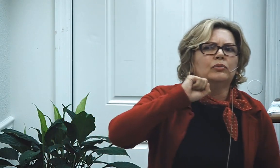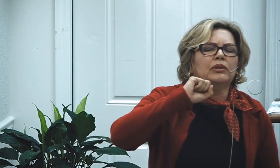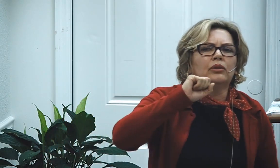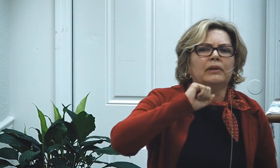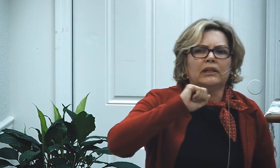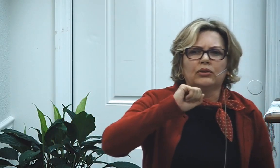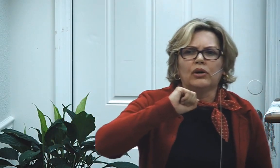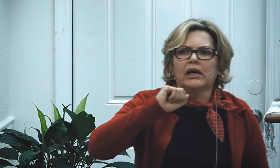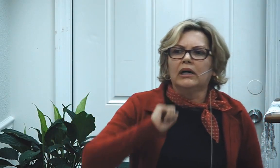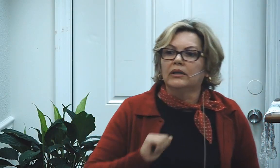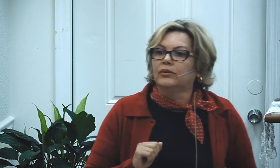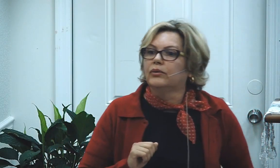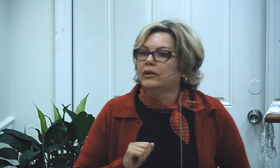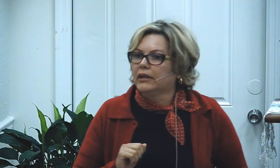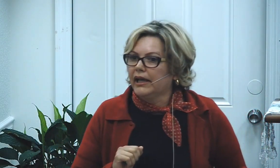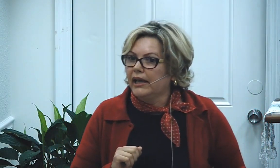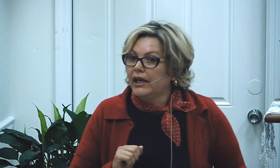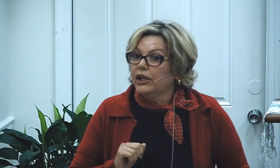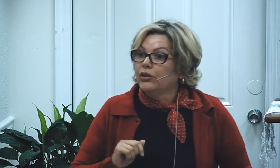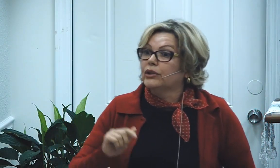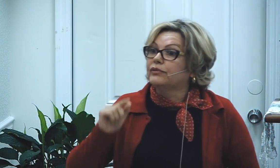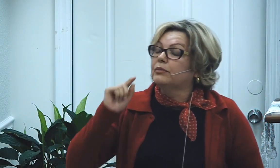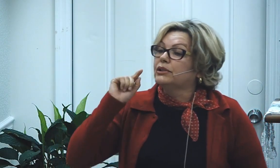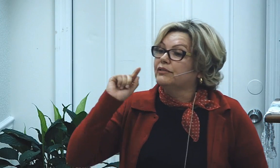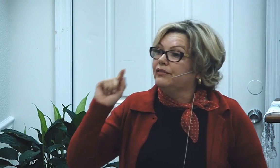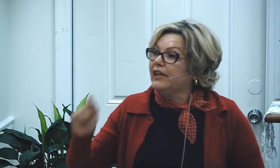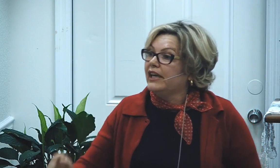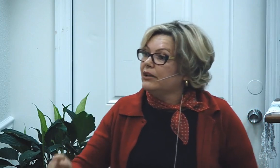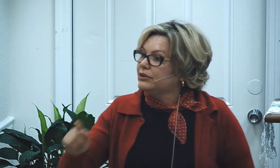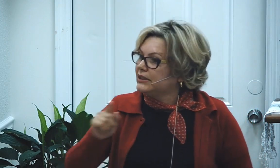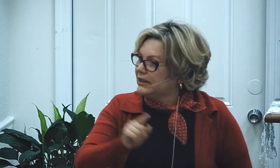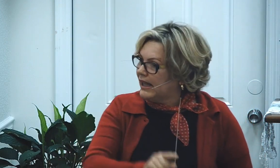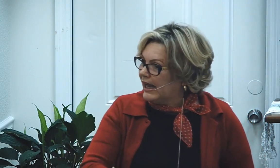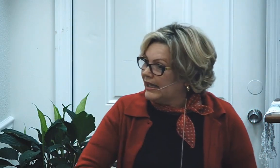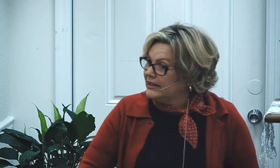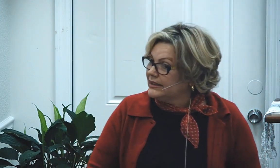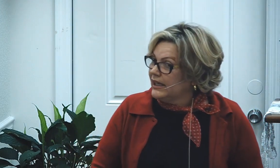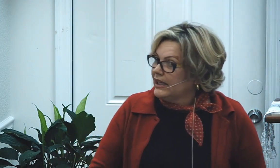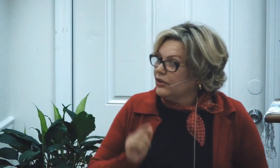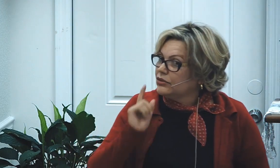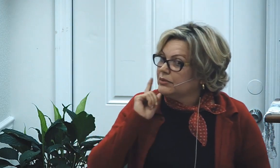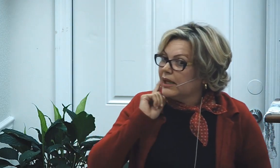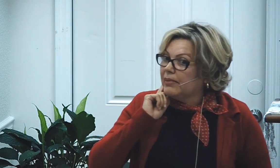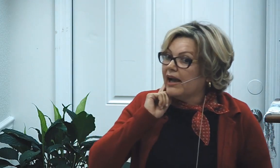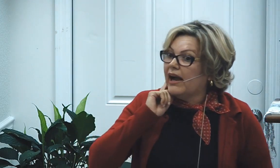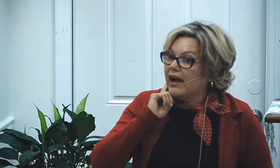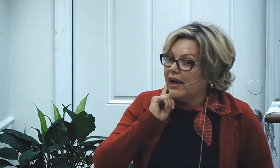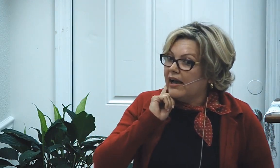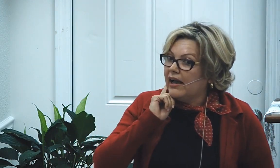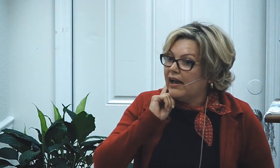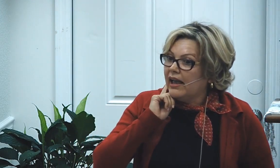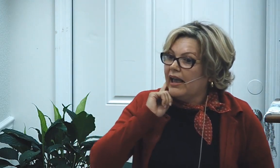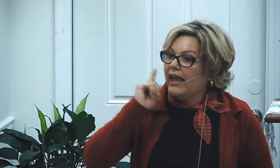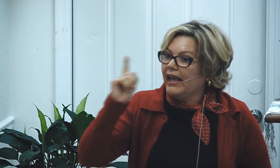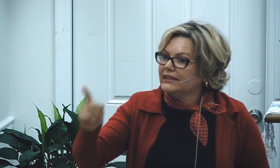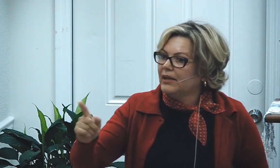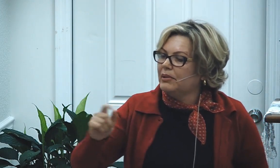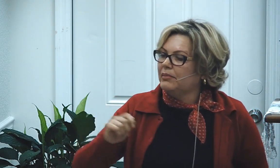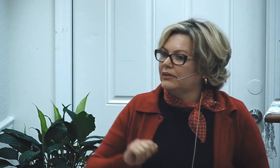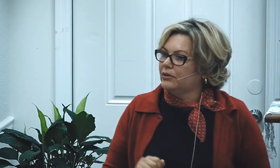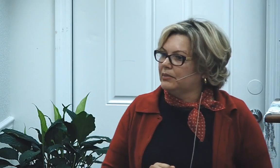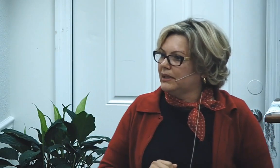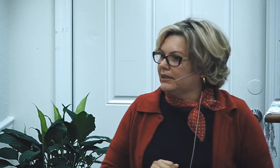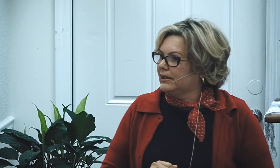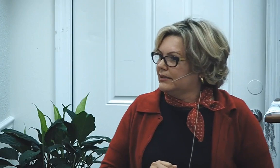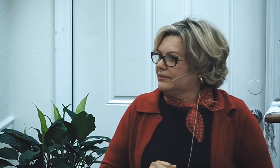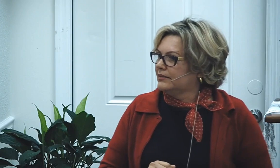We're not going to hear the sound of a trumpet being blown. We're going to see the signs and we will know,